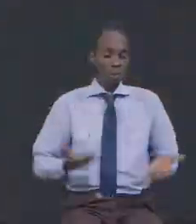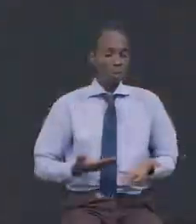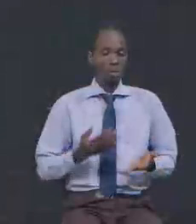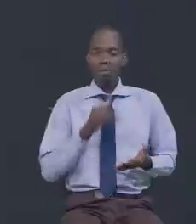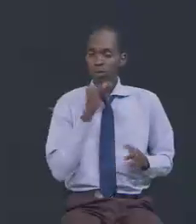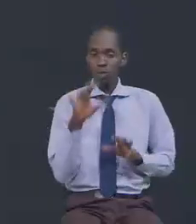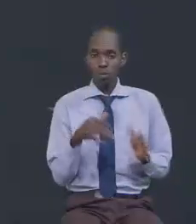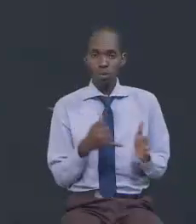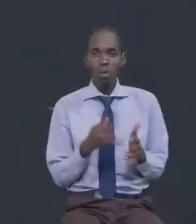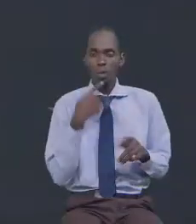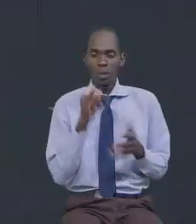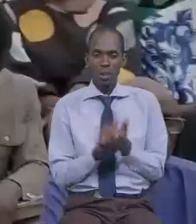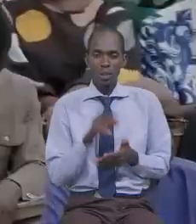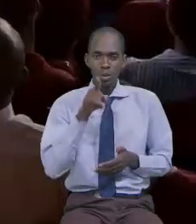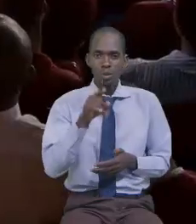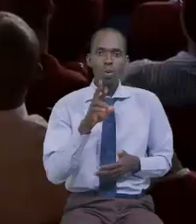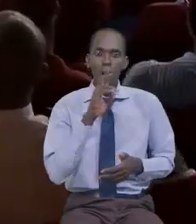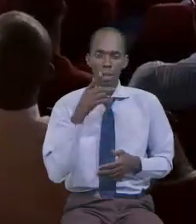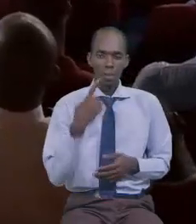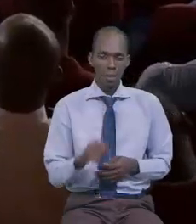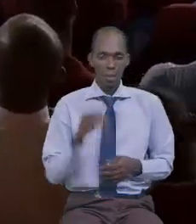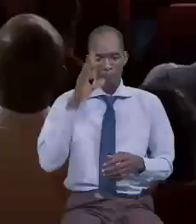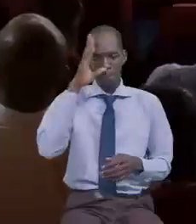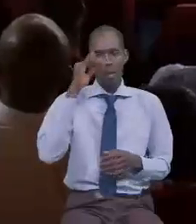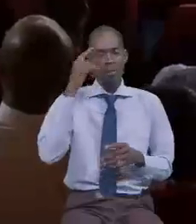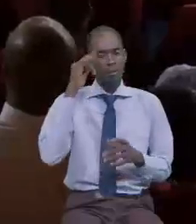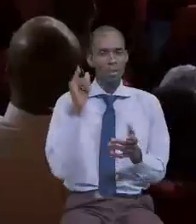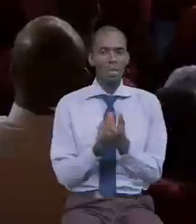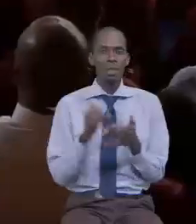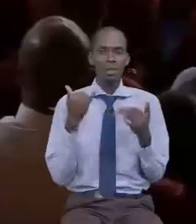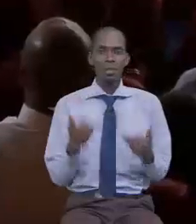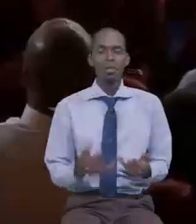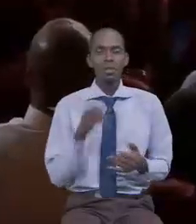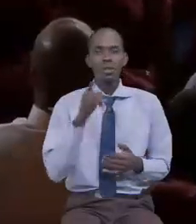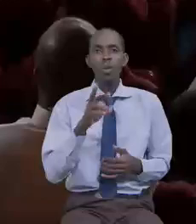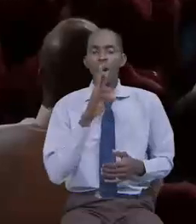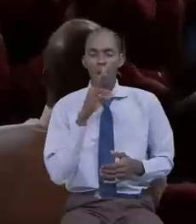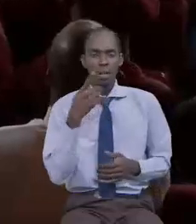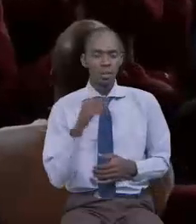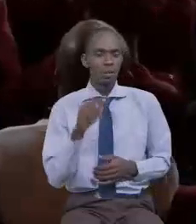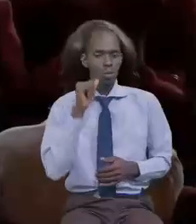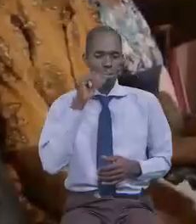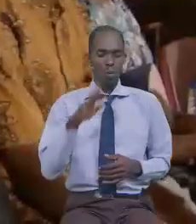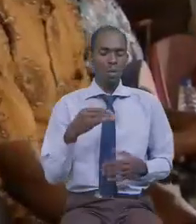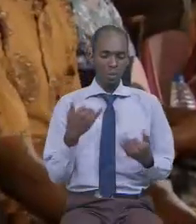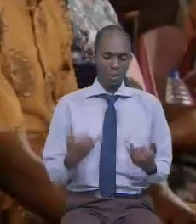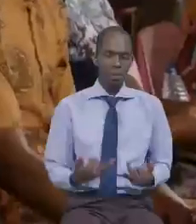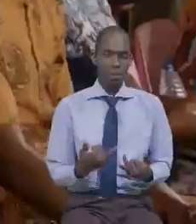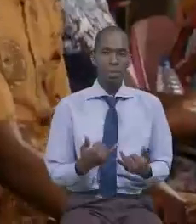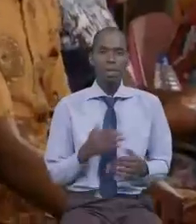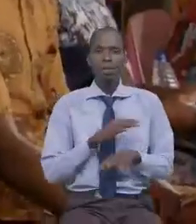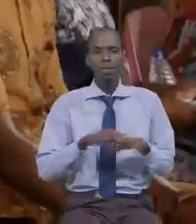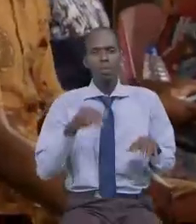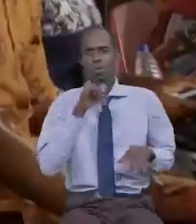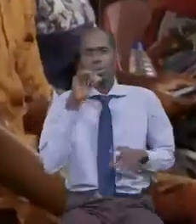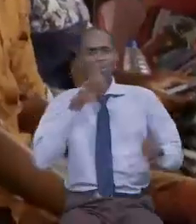man on the spot right now. You are the woman on the spot right now. And so don't say I